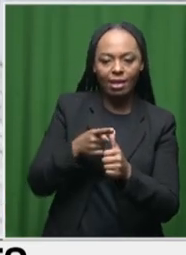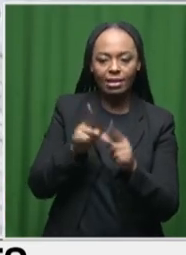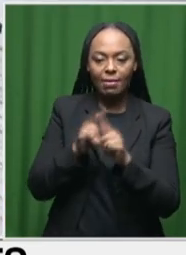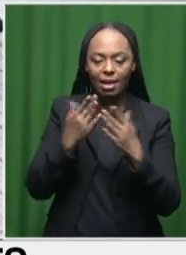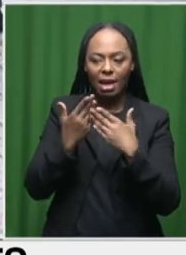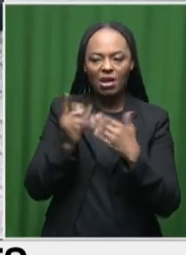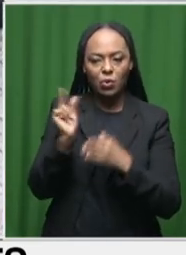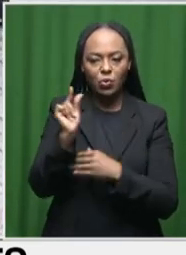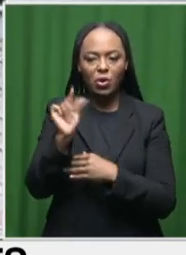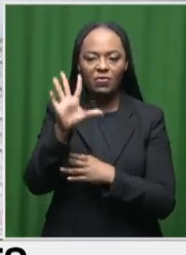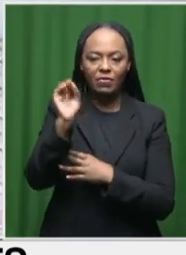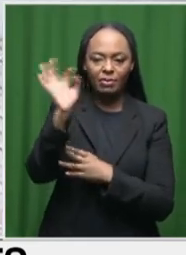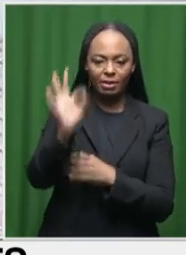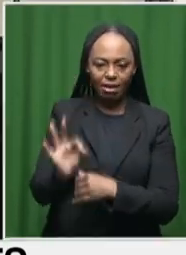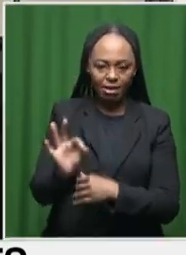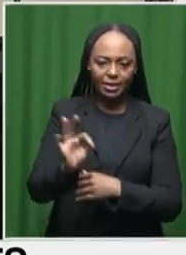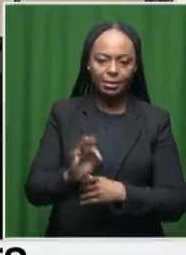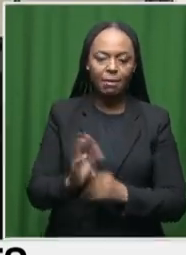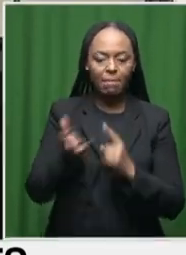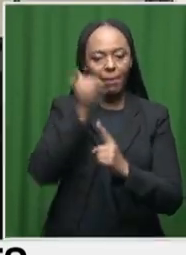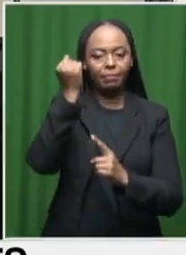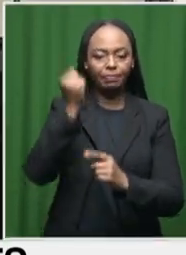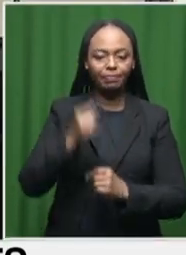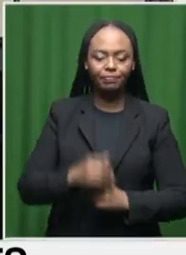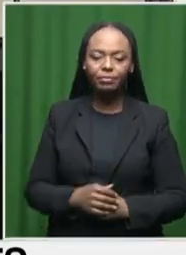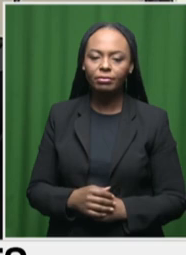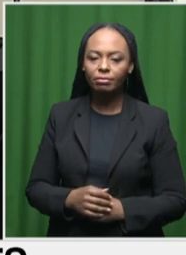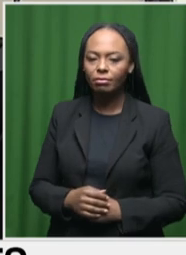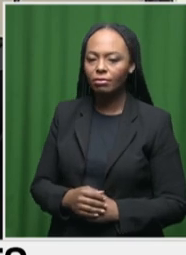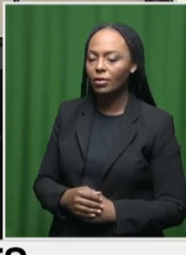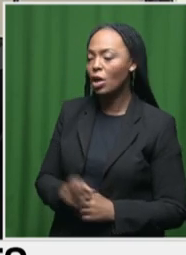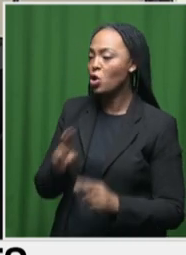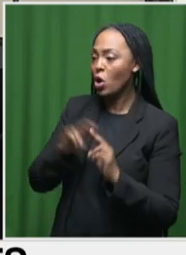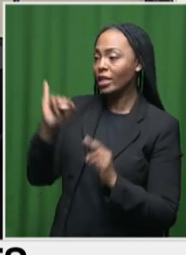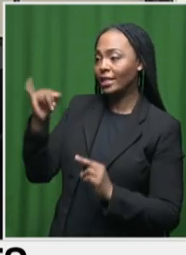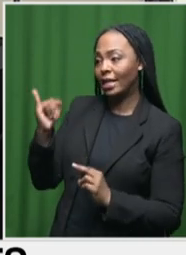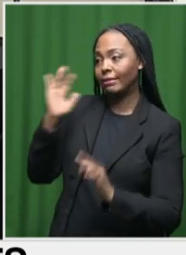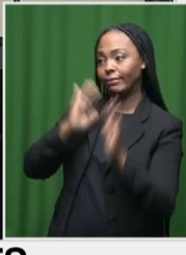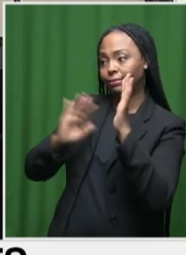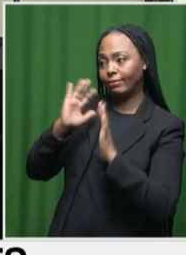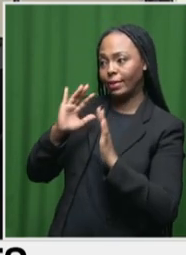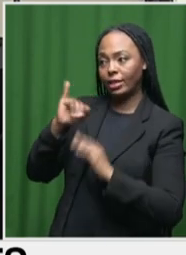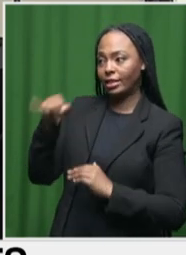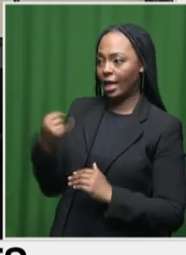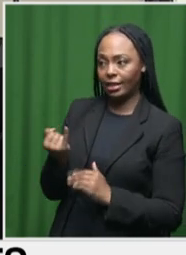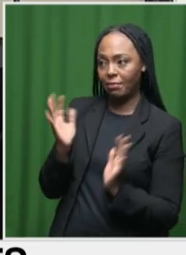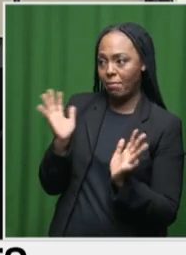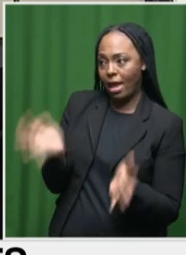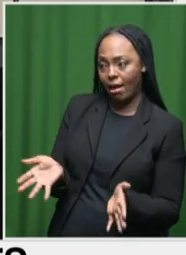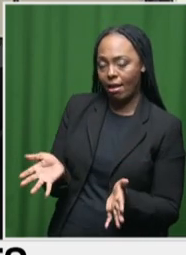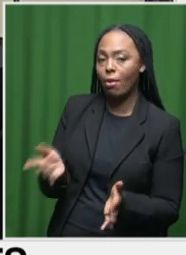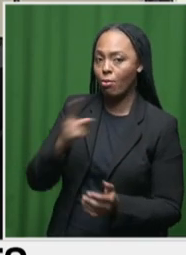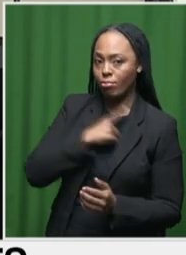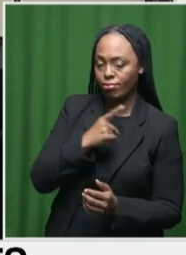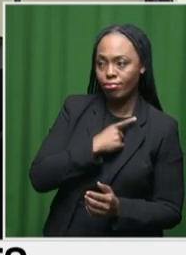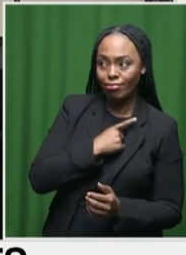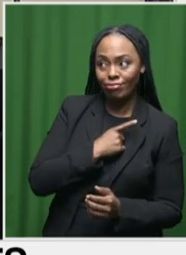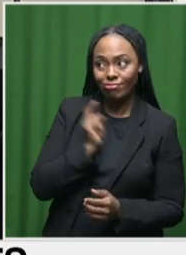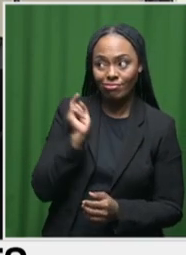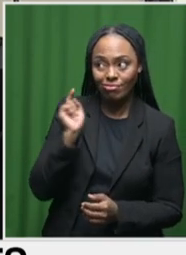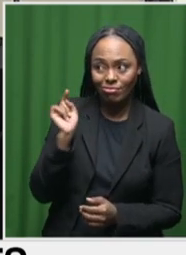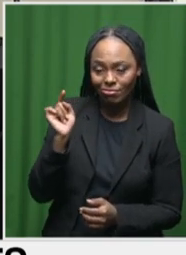well. I would imagine that you're not just telling us that for the sake of it, Greg. This is, I suppose,